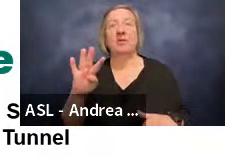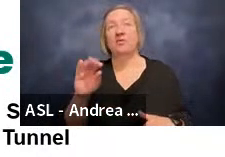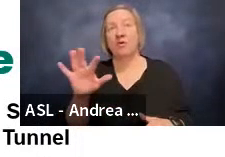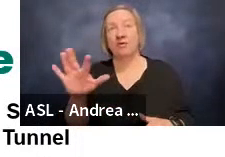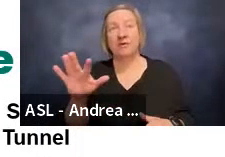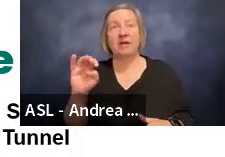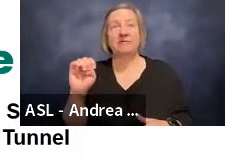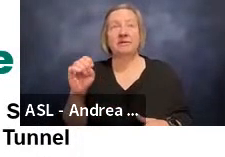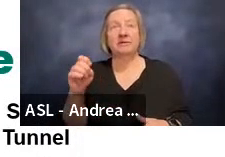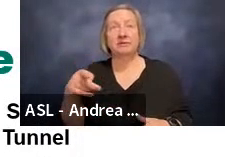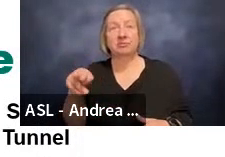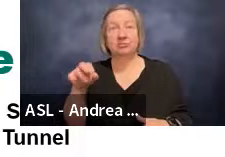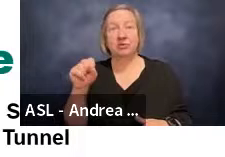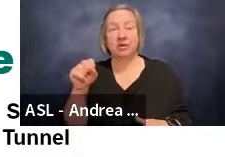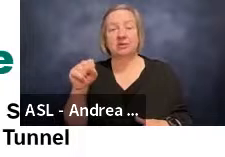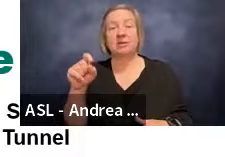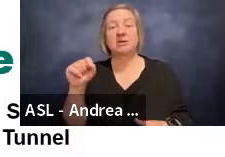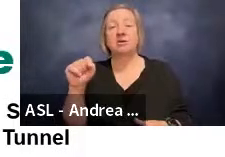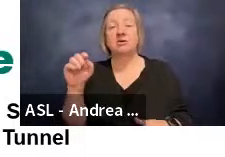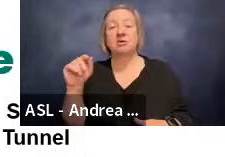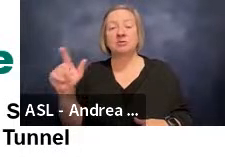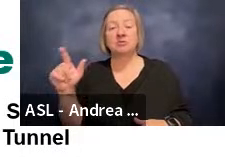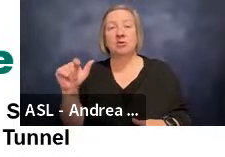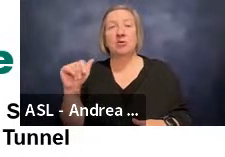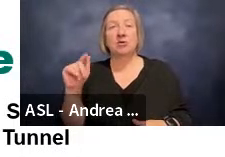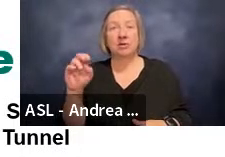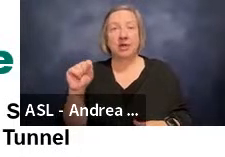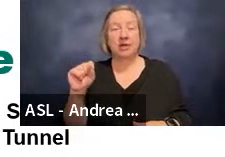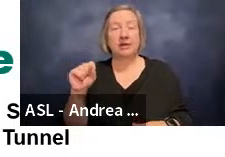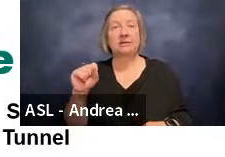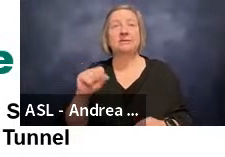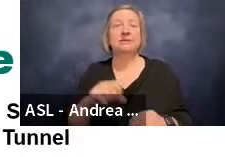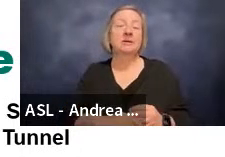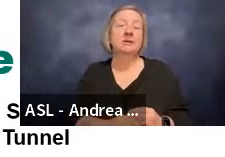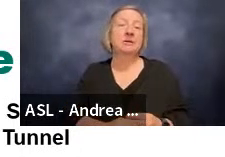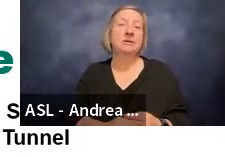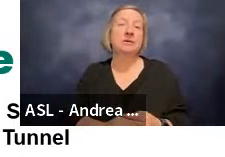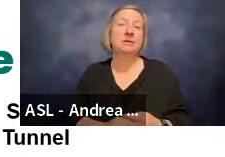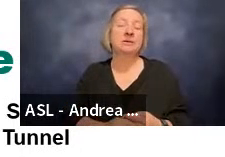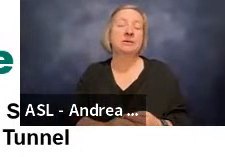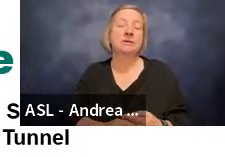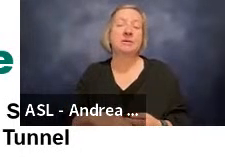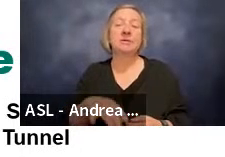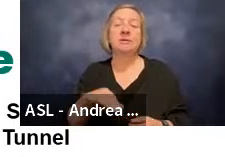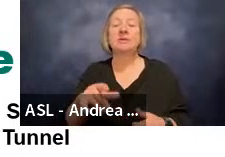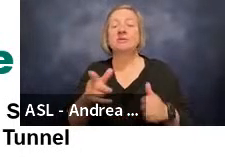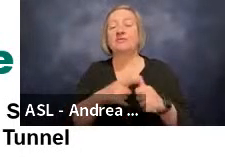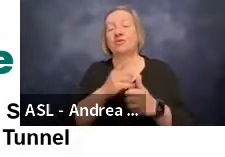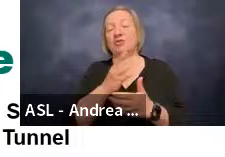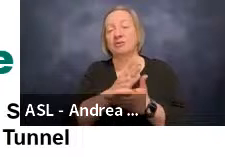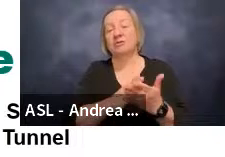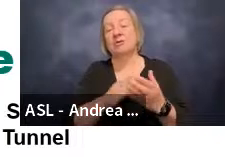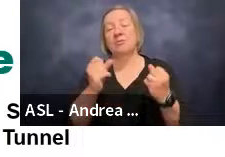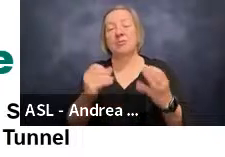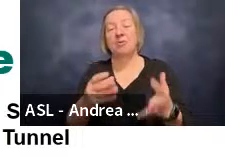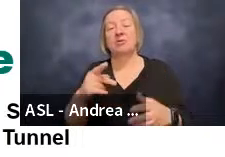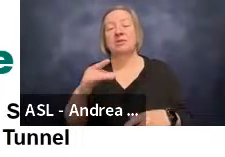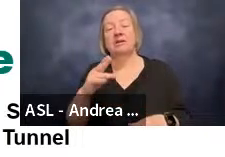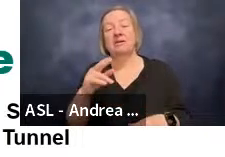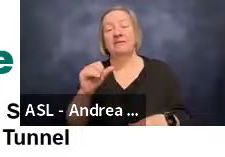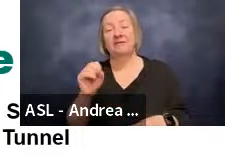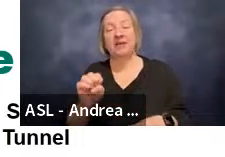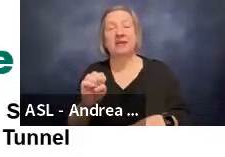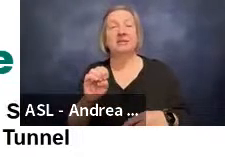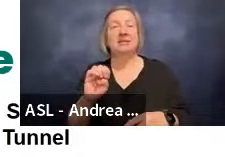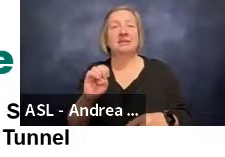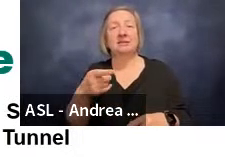lanes. This is the first phase that of a multi-phase express toll lane system. That one